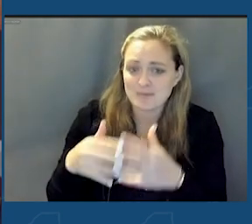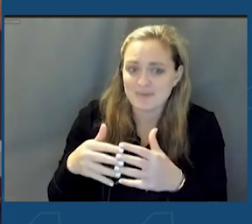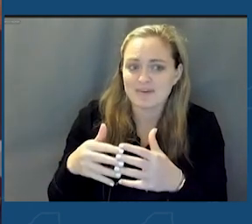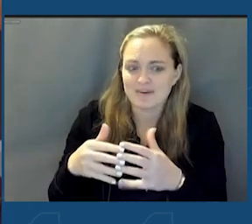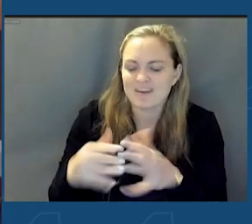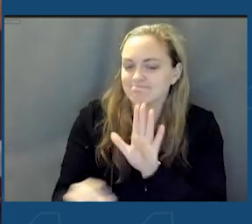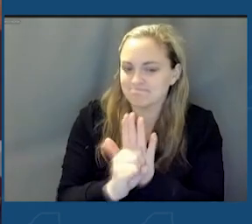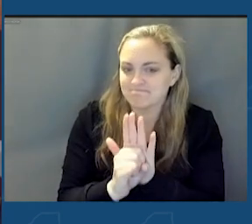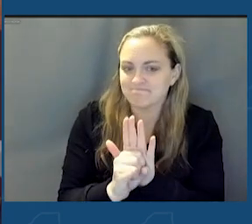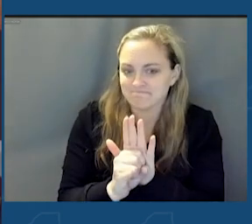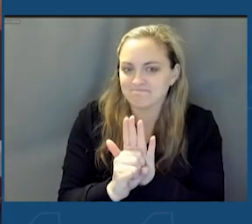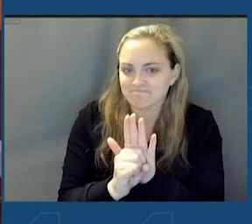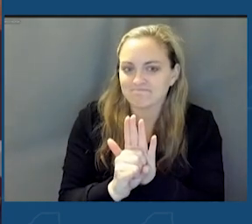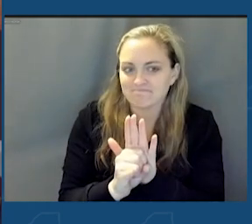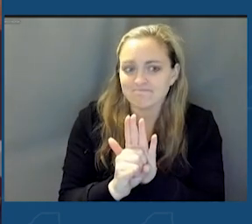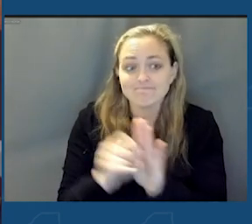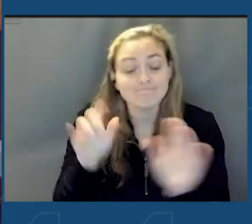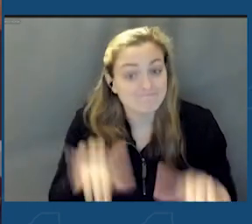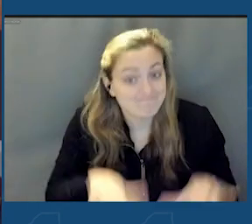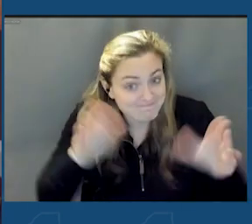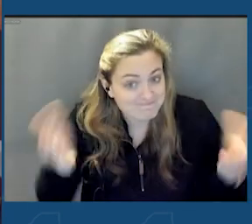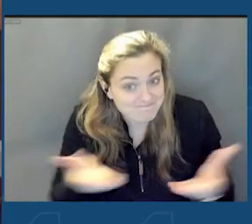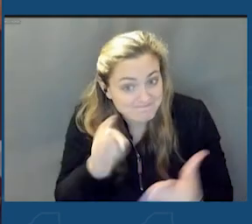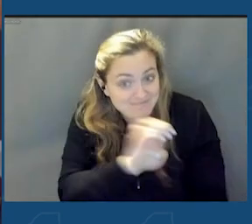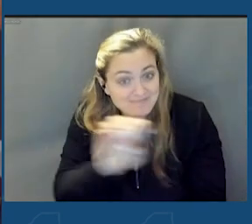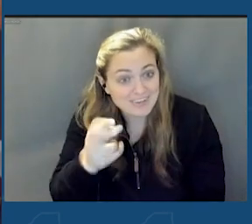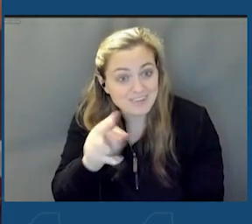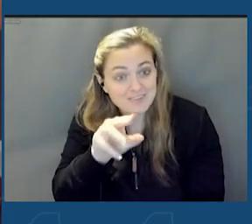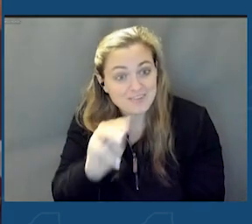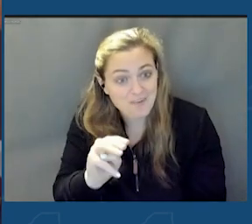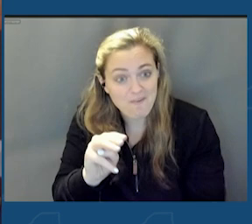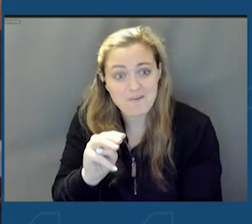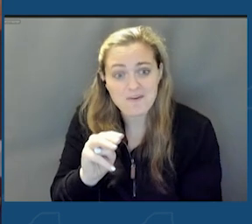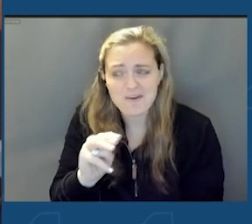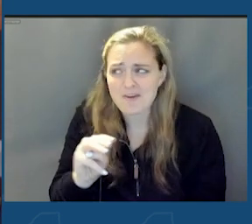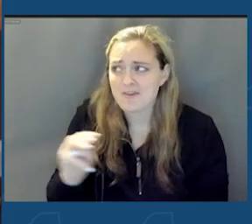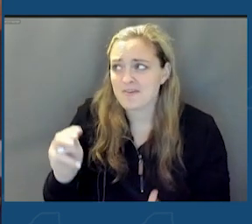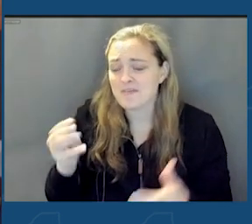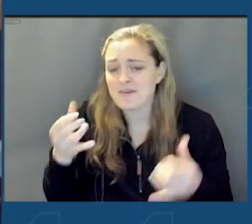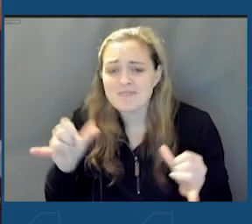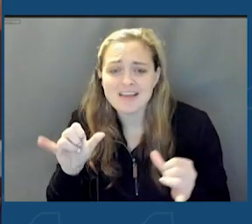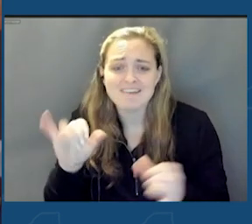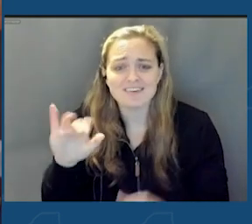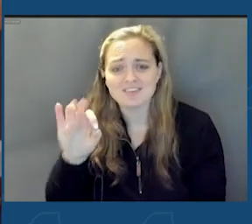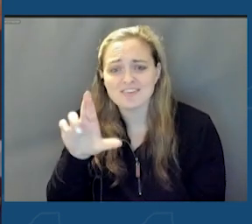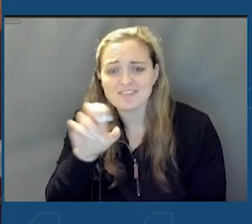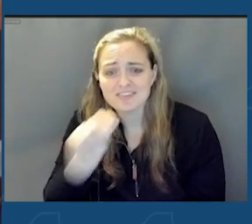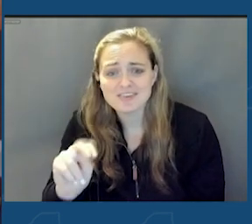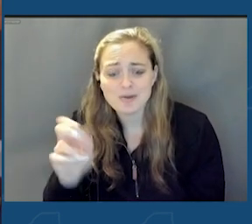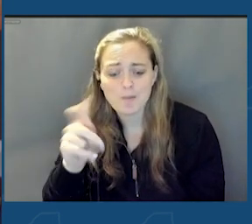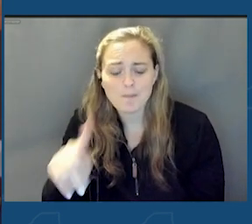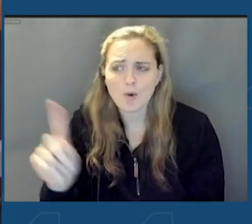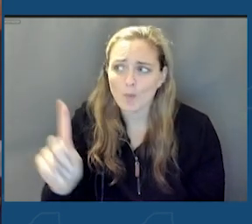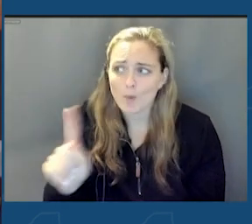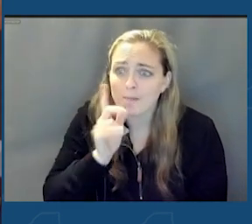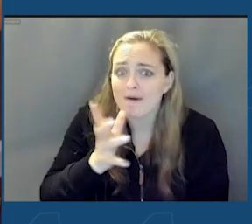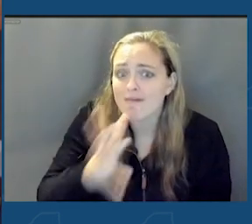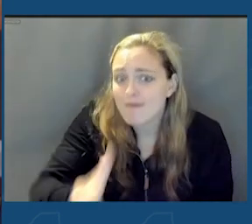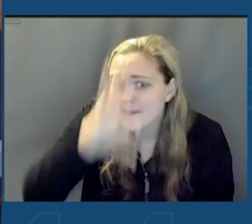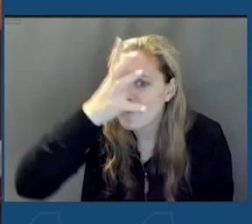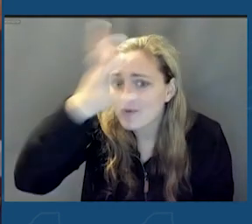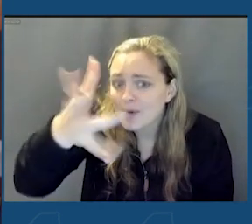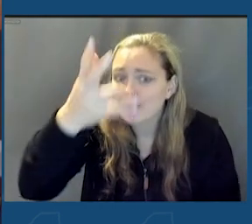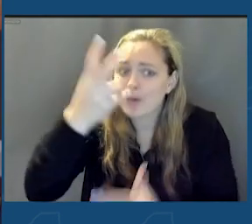identity. I grew up here in East Harlem, El Barrio, played in Jefferson Park. This is where my grandparents,